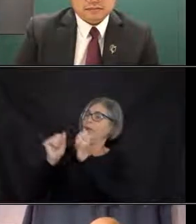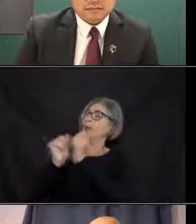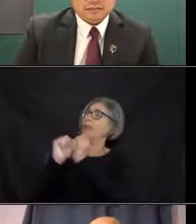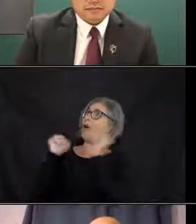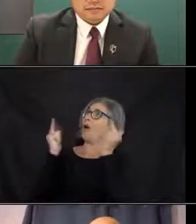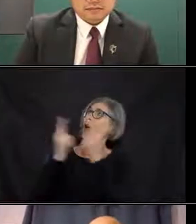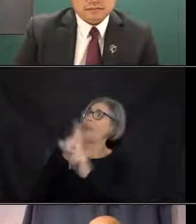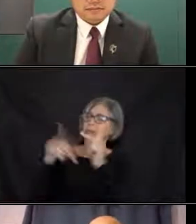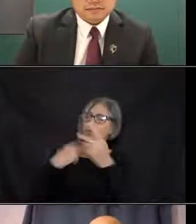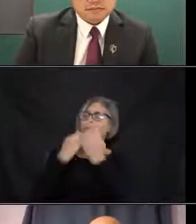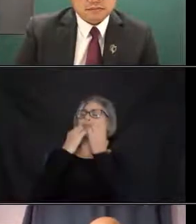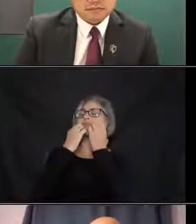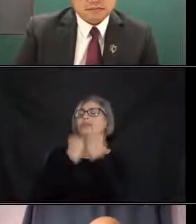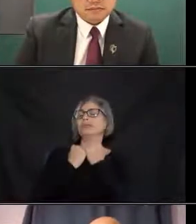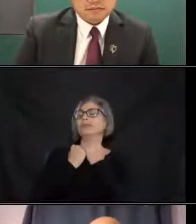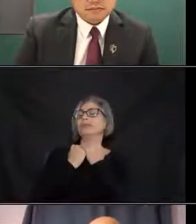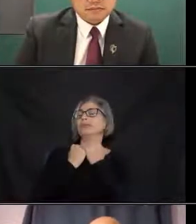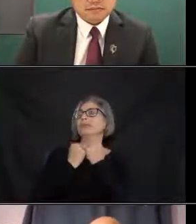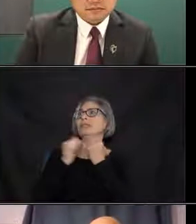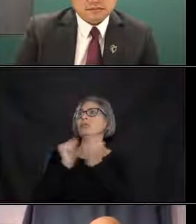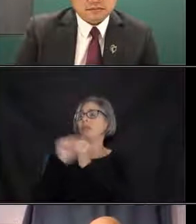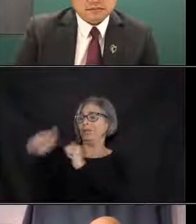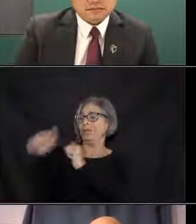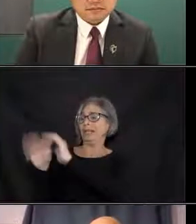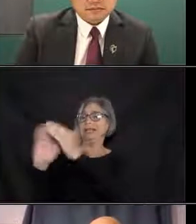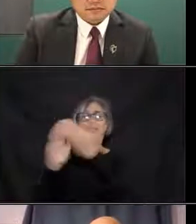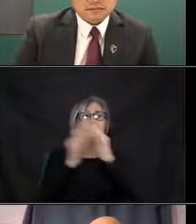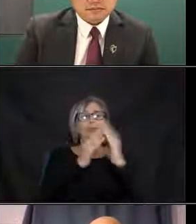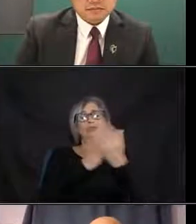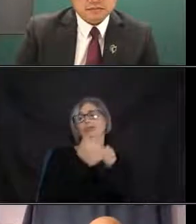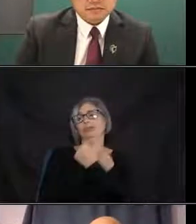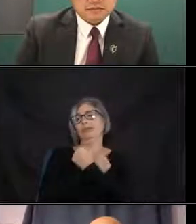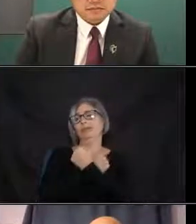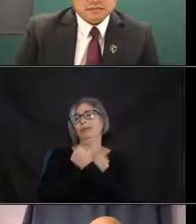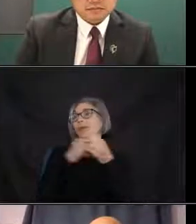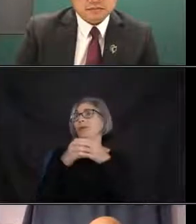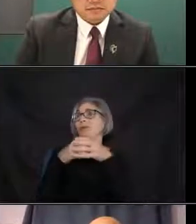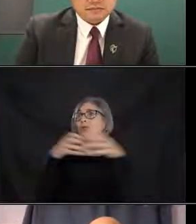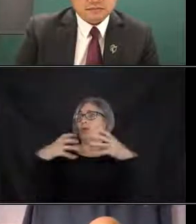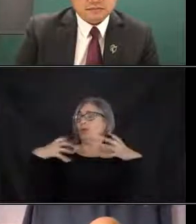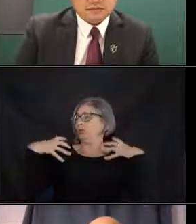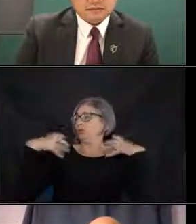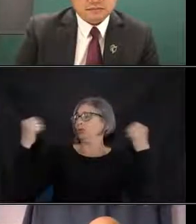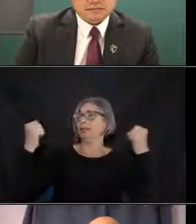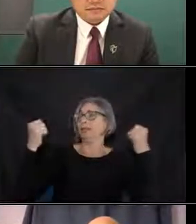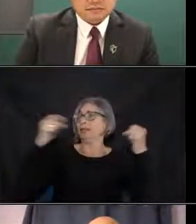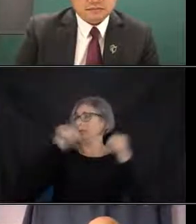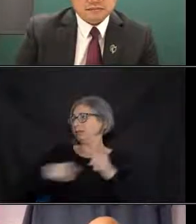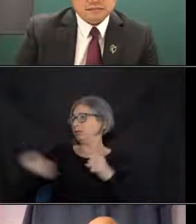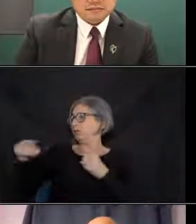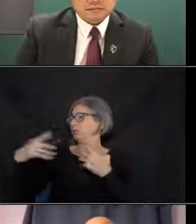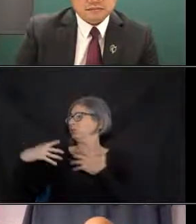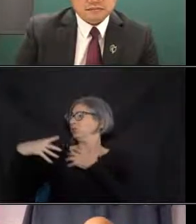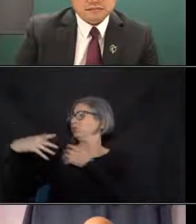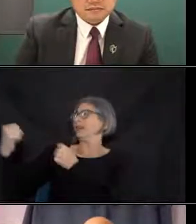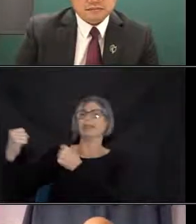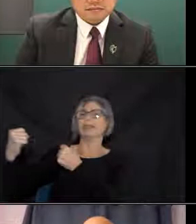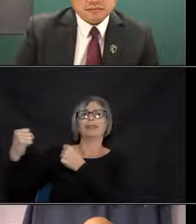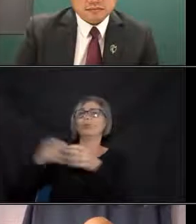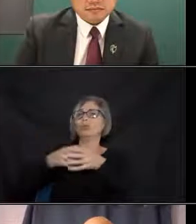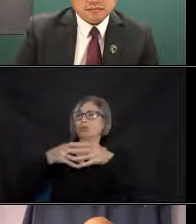ones, be with our precious community, and may we grow from strength to strength, and may we